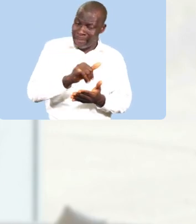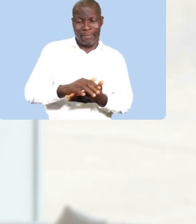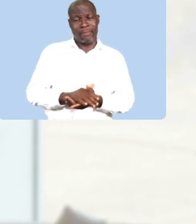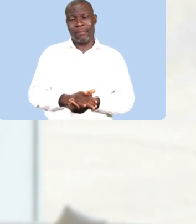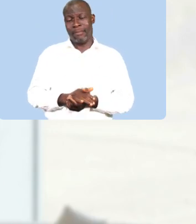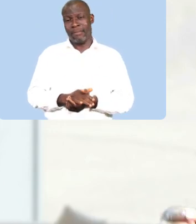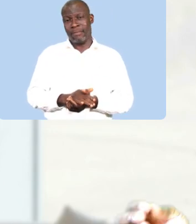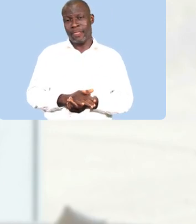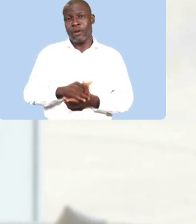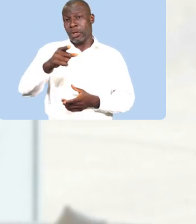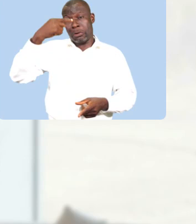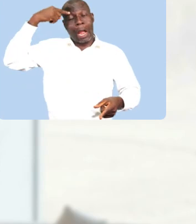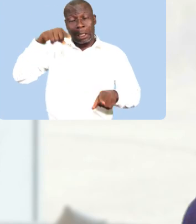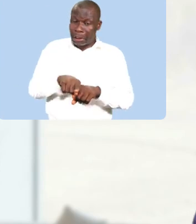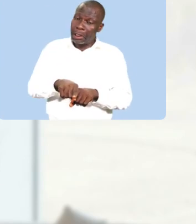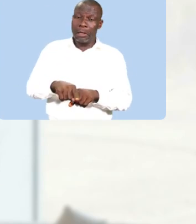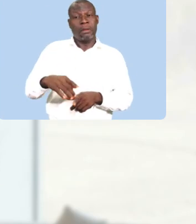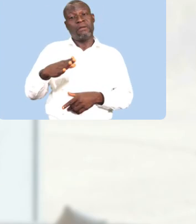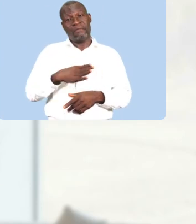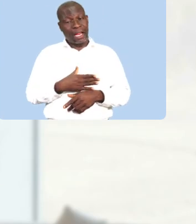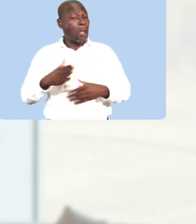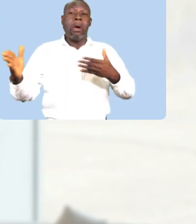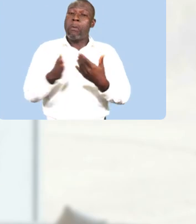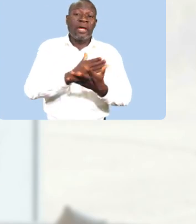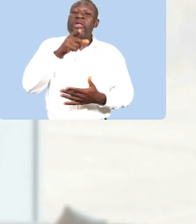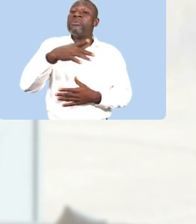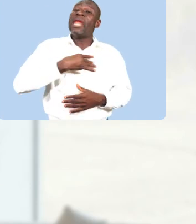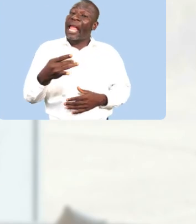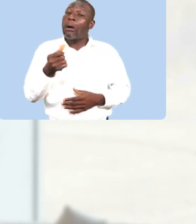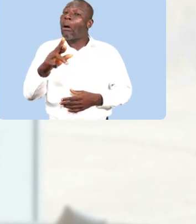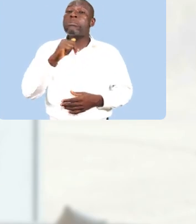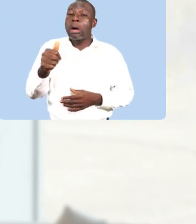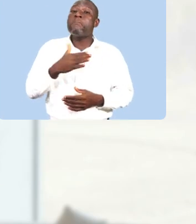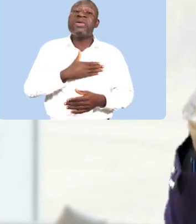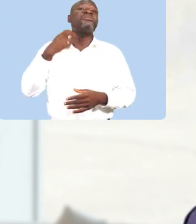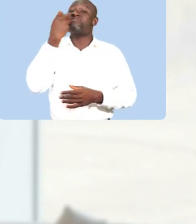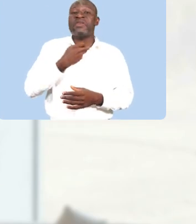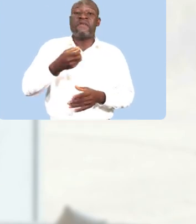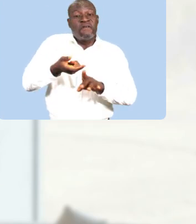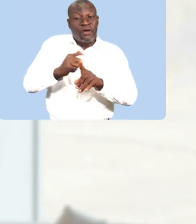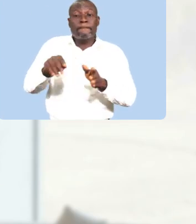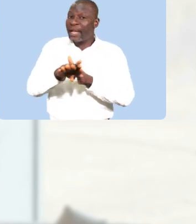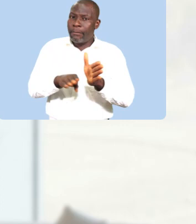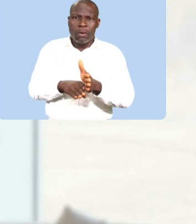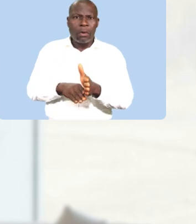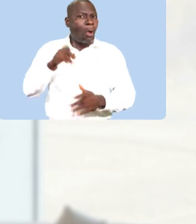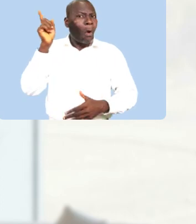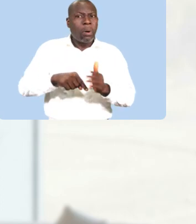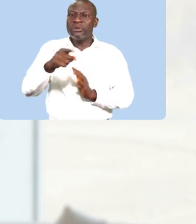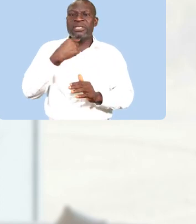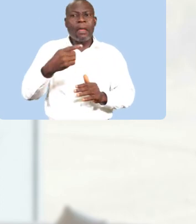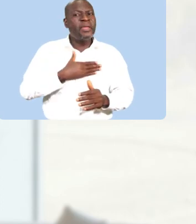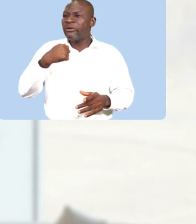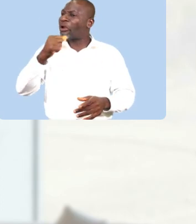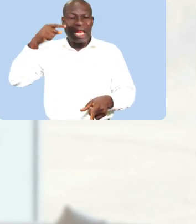So, abegiatum, anasa unyintum. Nemo, don't tell me, sir, we shouldn't say it. We too, we have the rights to say